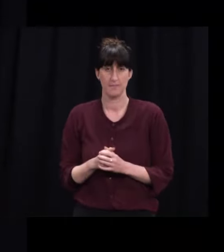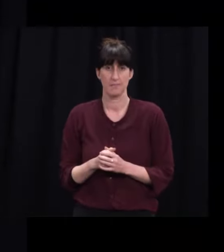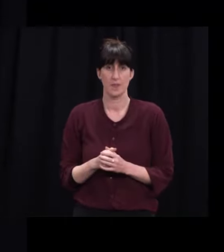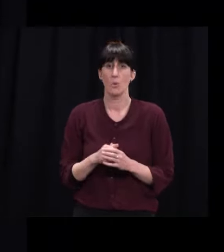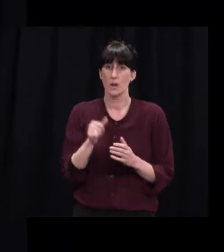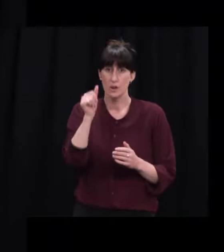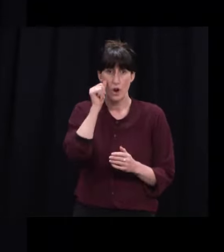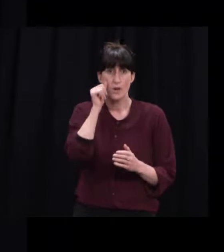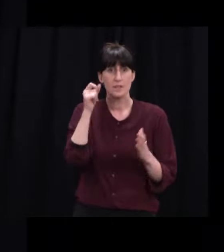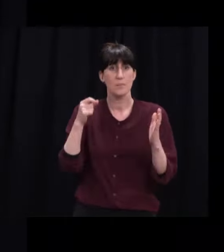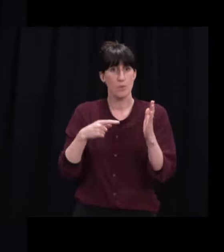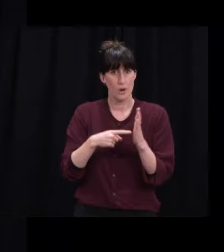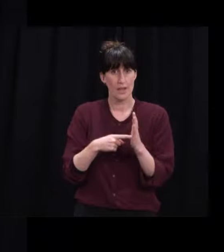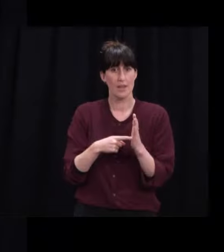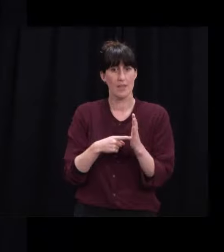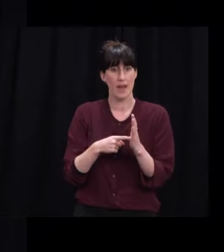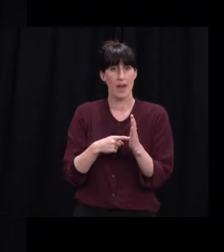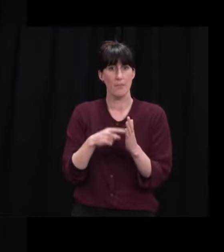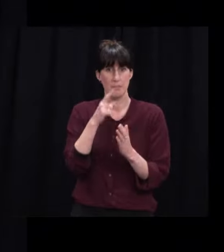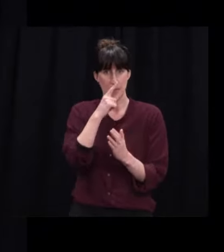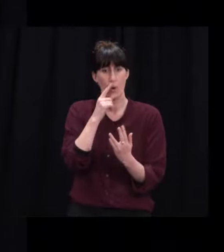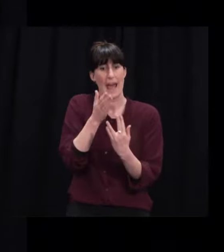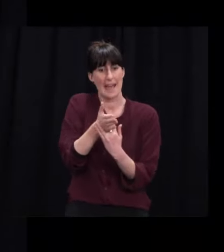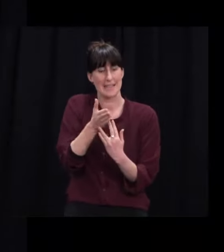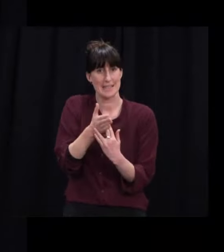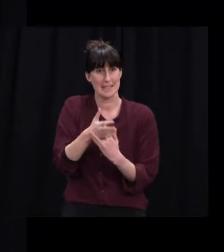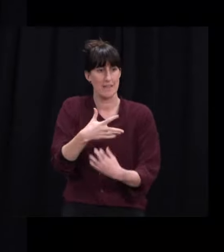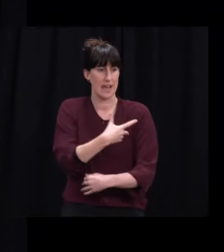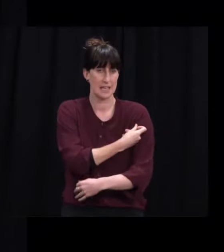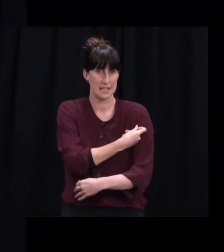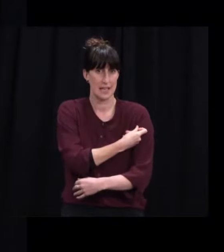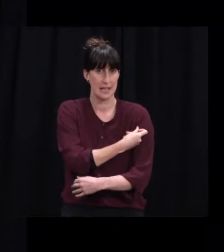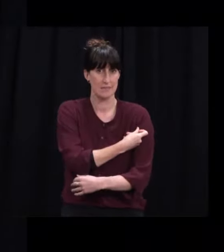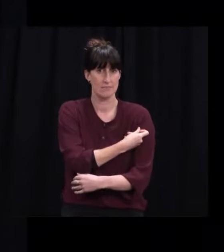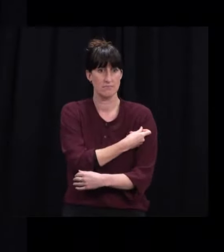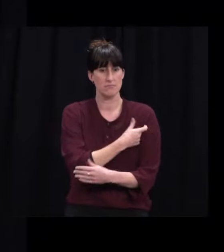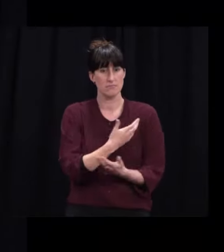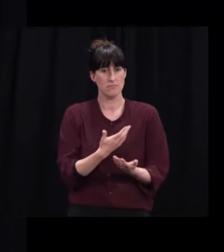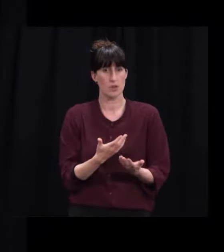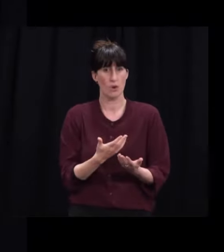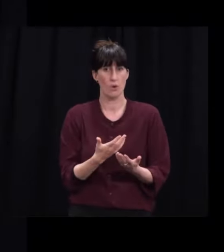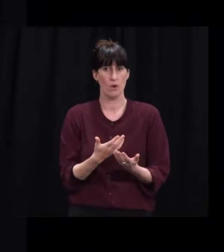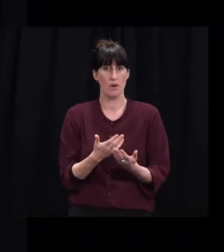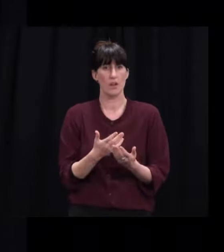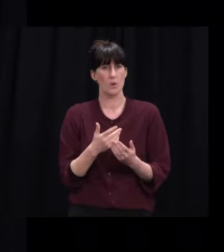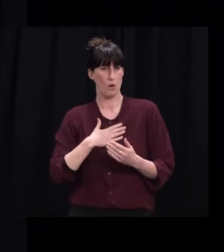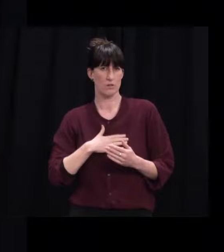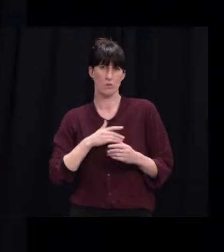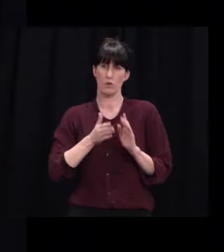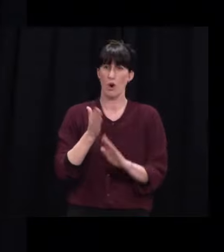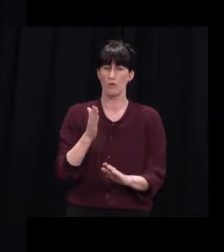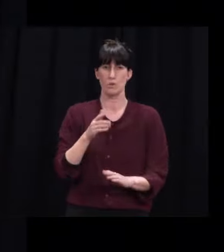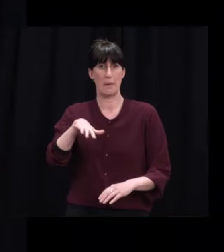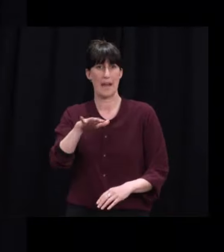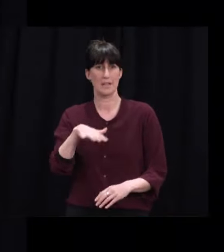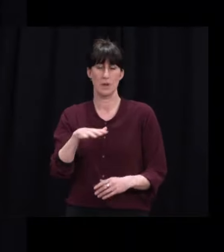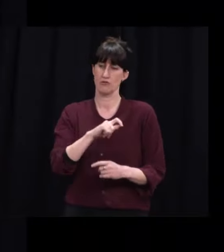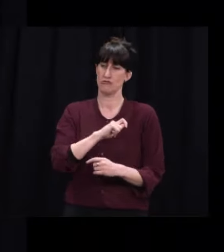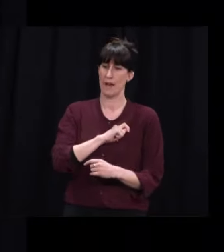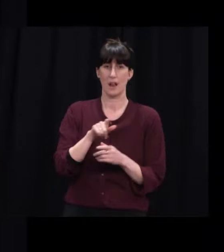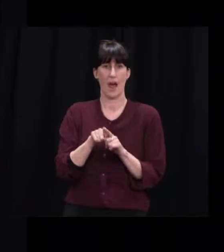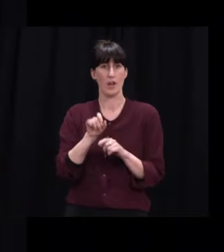people can get access to a vaccine with the people that they trust, their doctor and their primary care providers. So